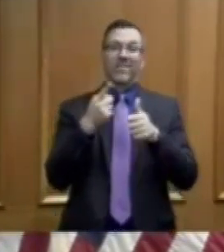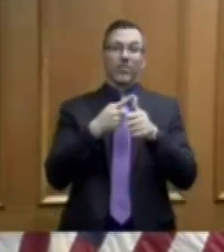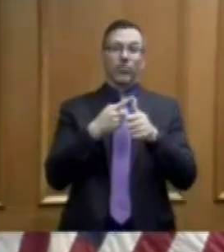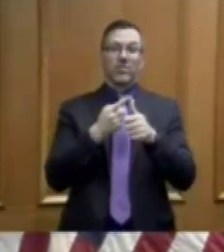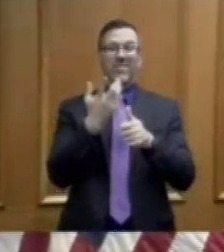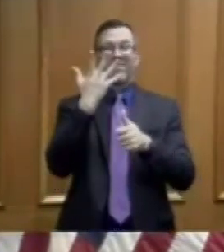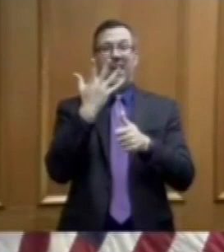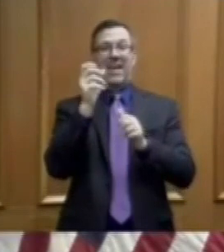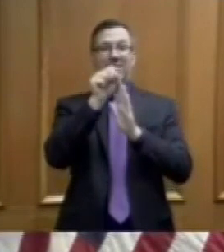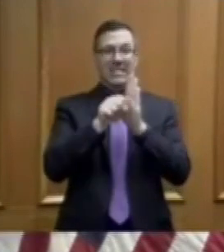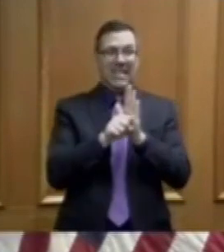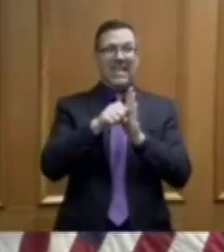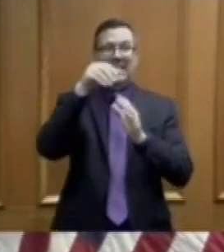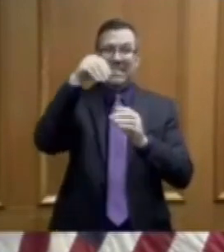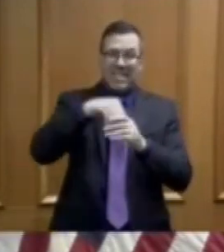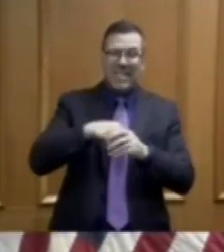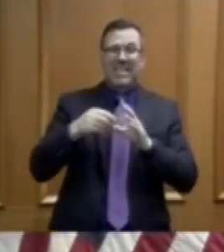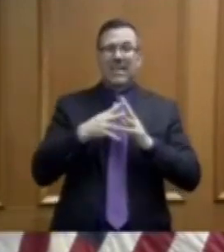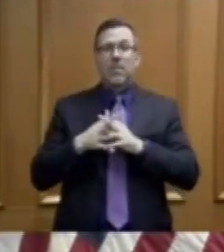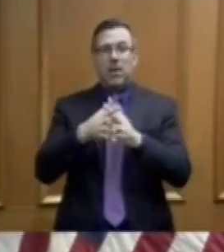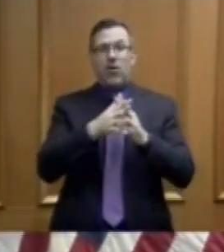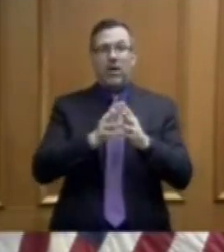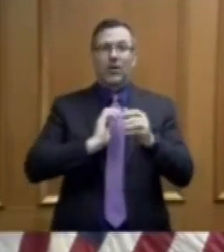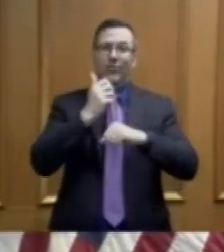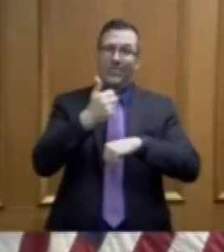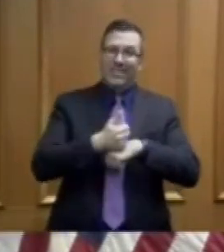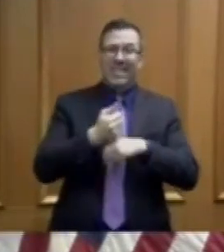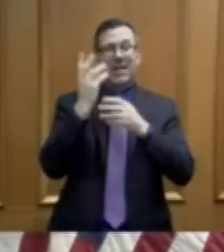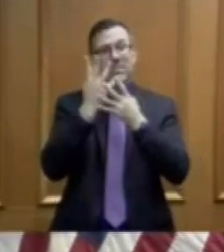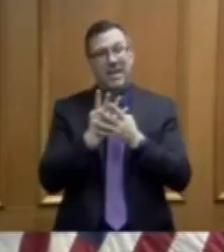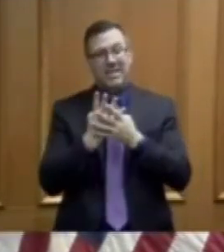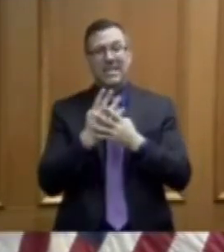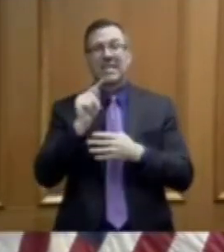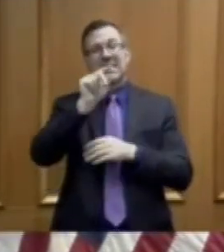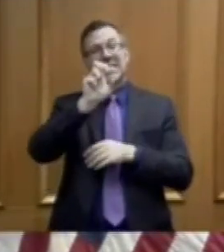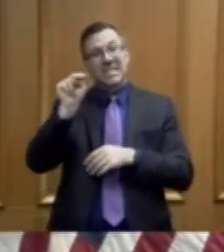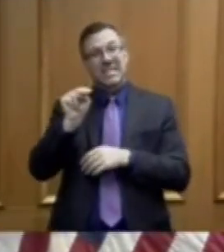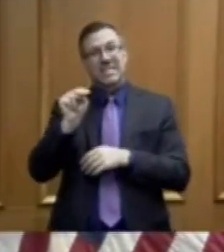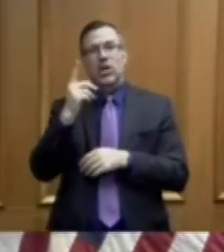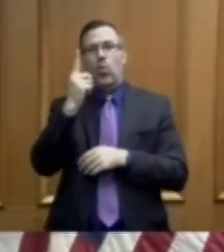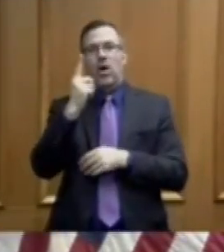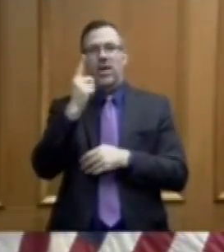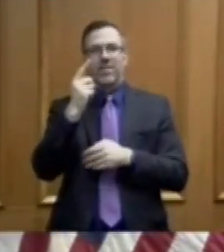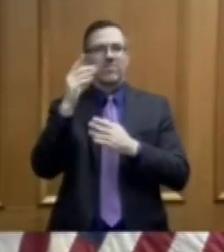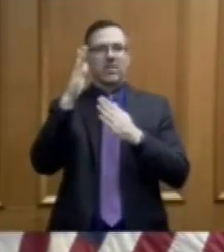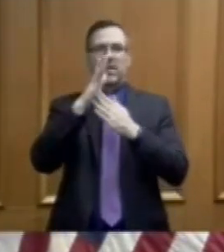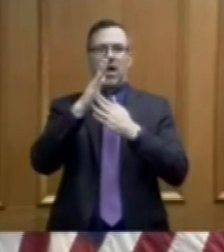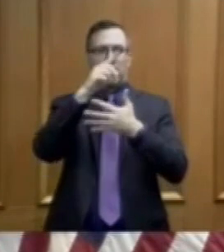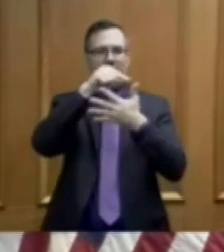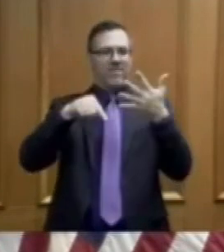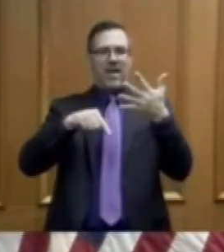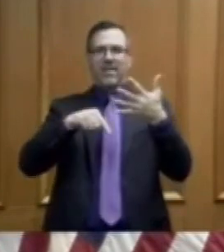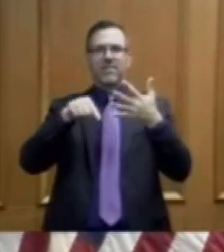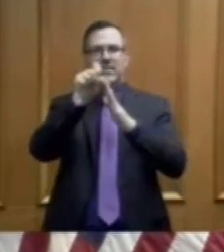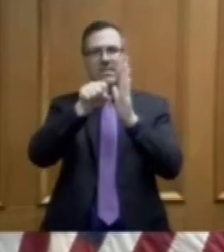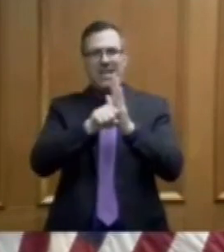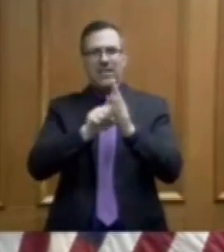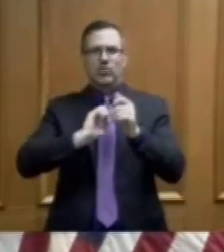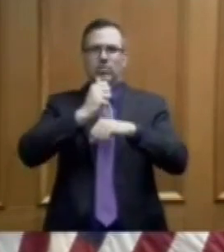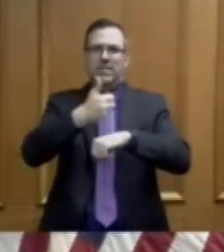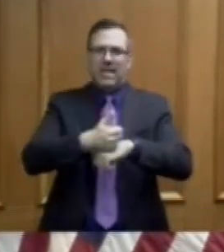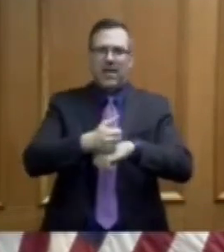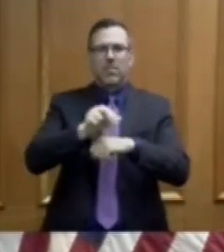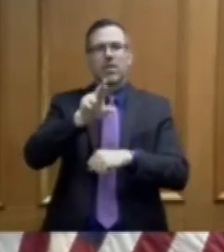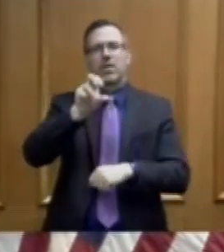country that implemented testing. We were one of the early states to bring on these remote assessment centers. And I